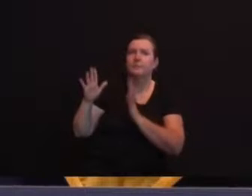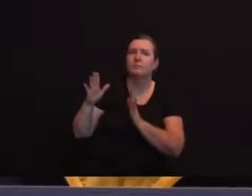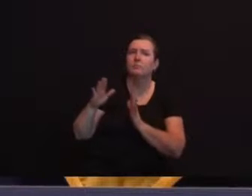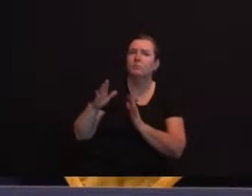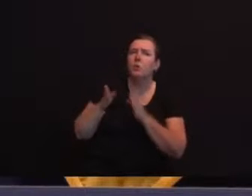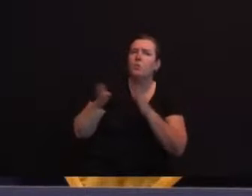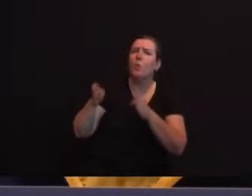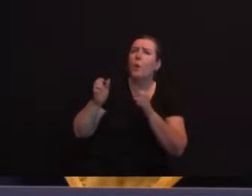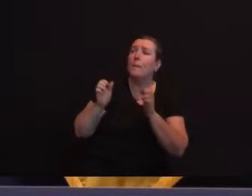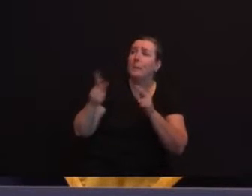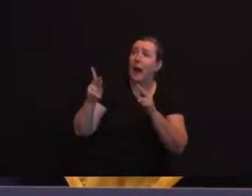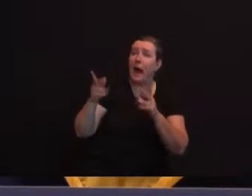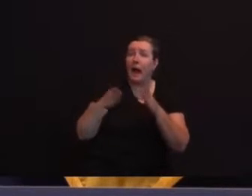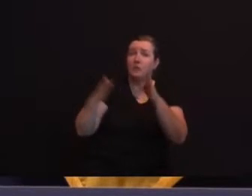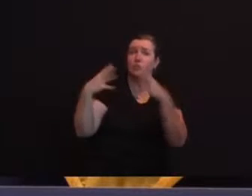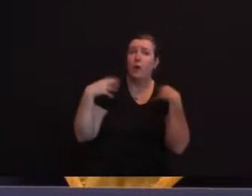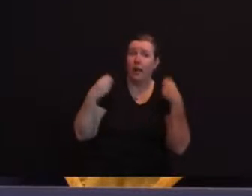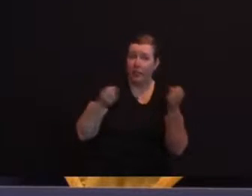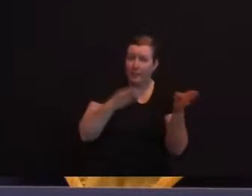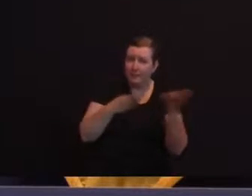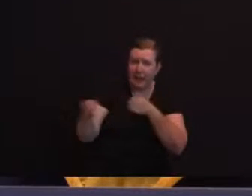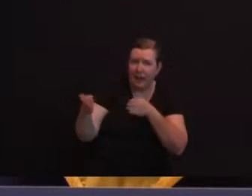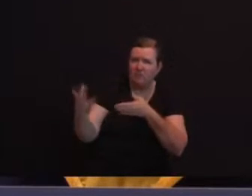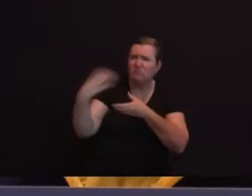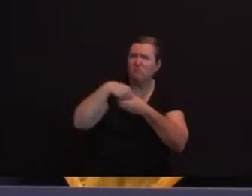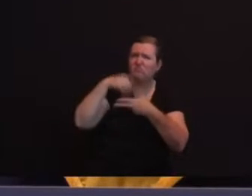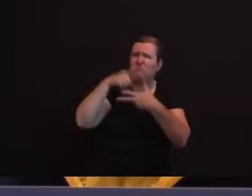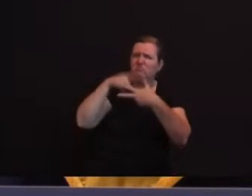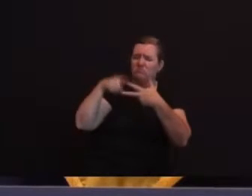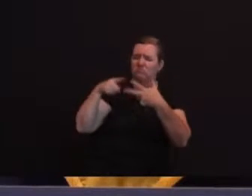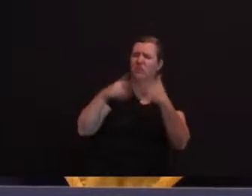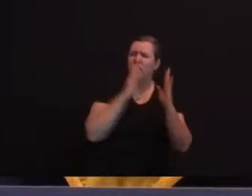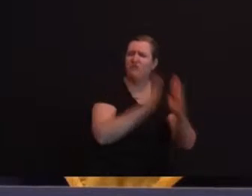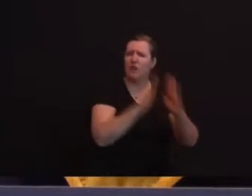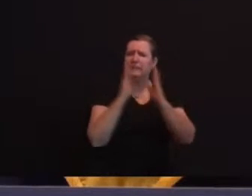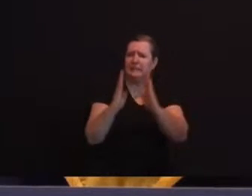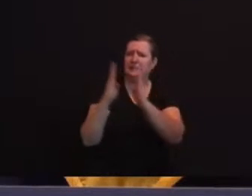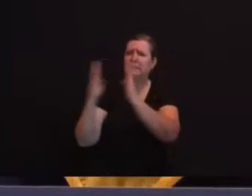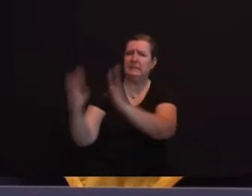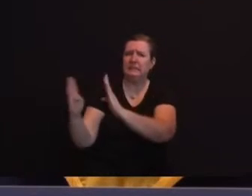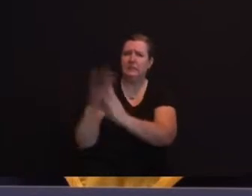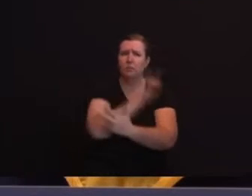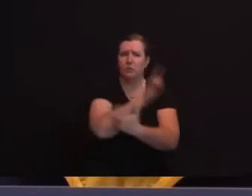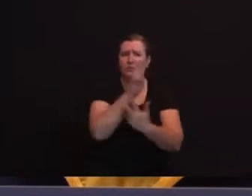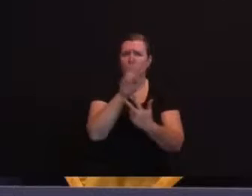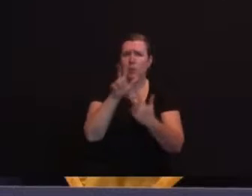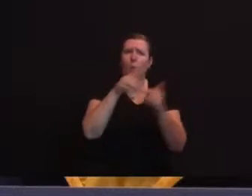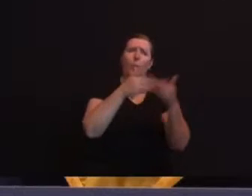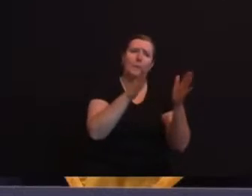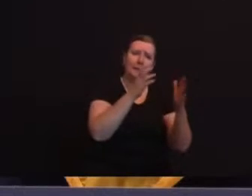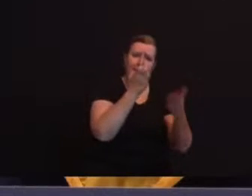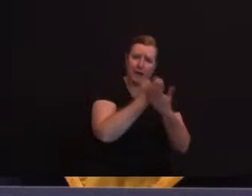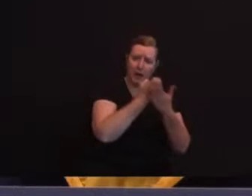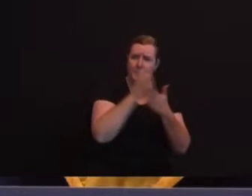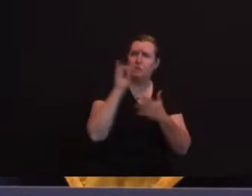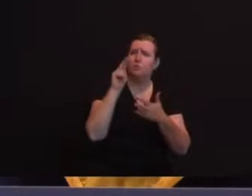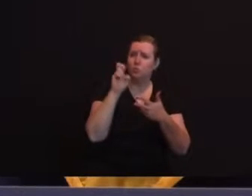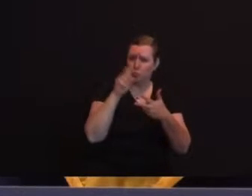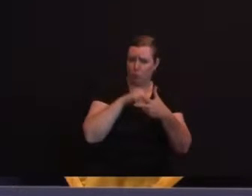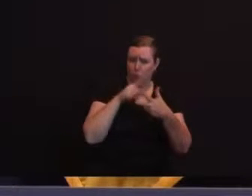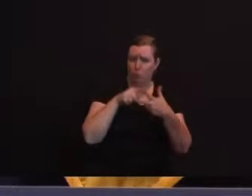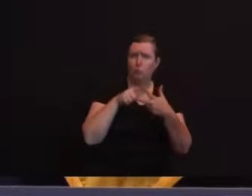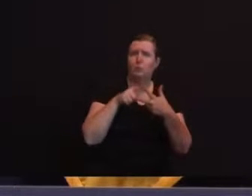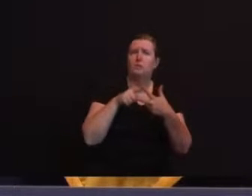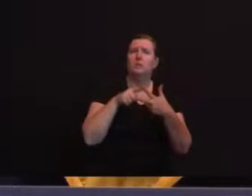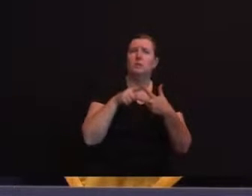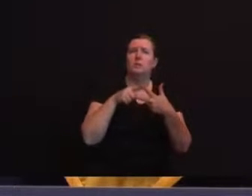3-stage strategy for reopening the economy. We enter stage 2 in June, but did we ever get to a full stage 3? And with the new